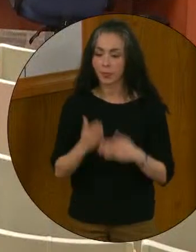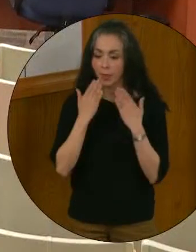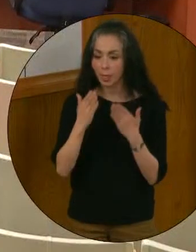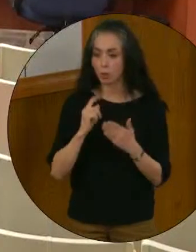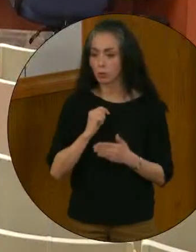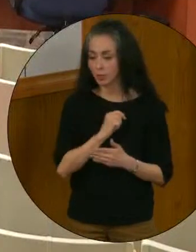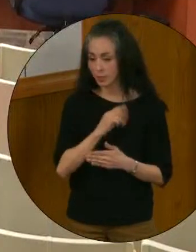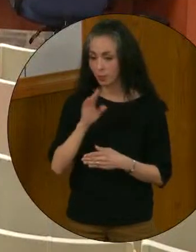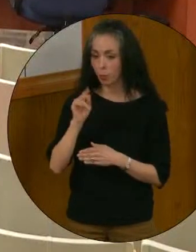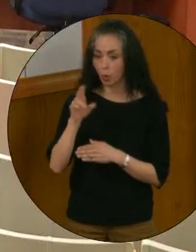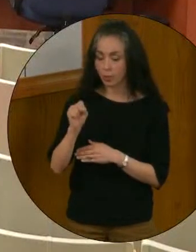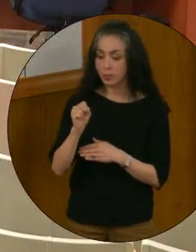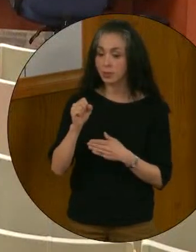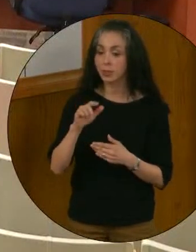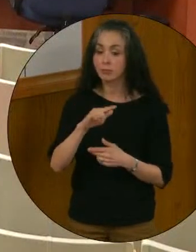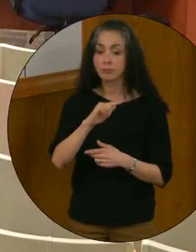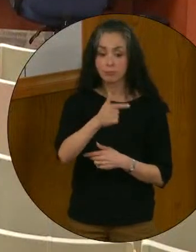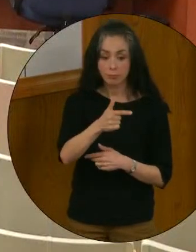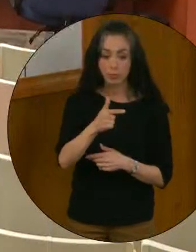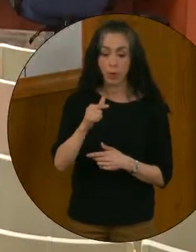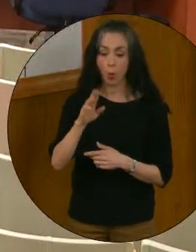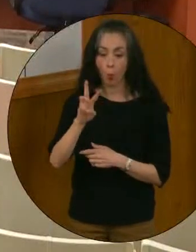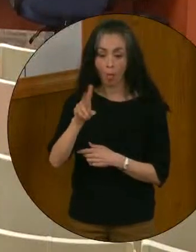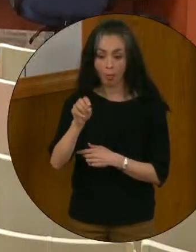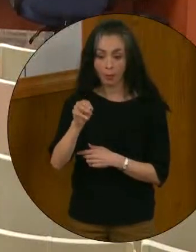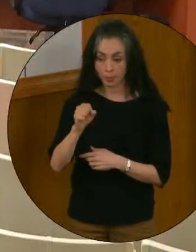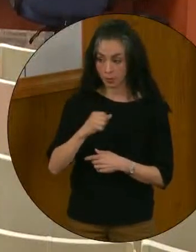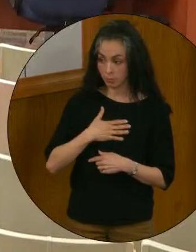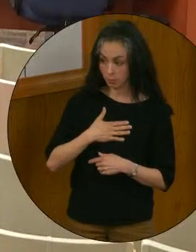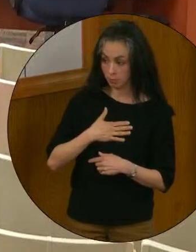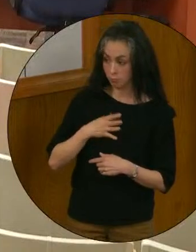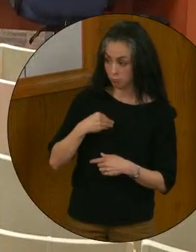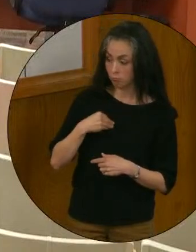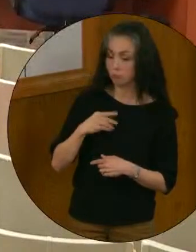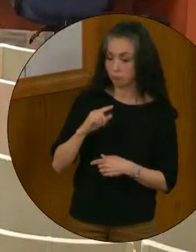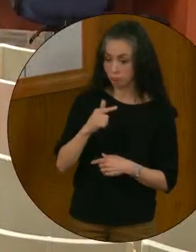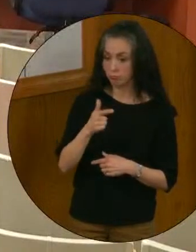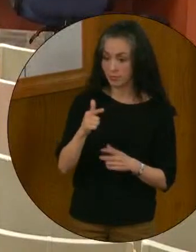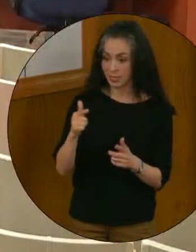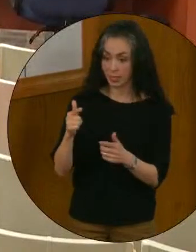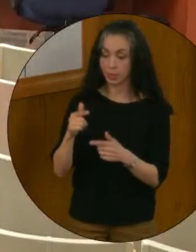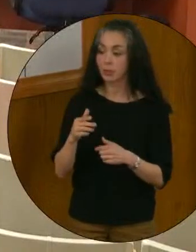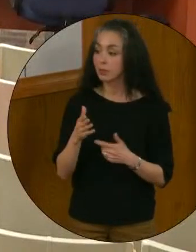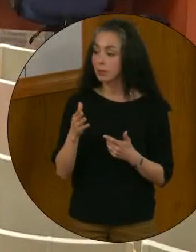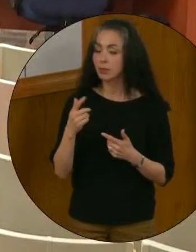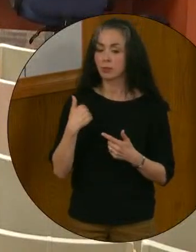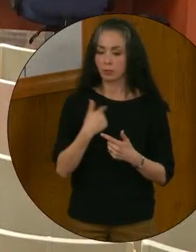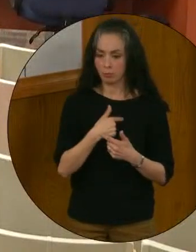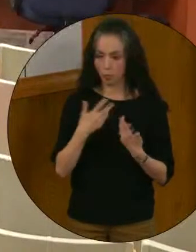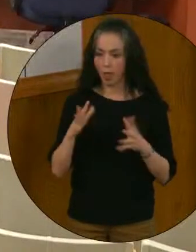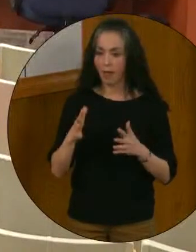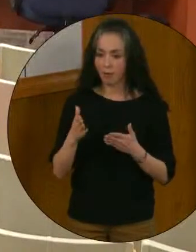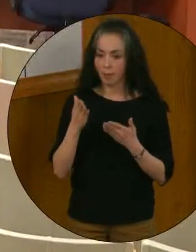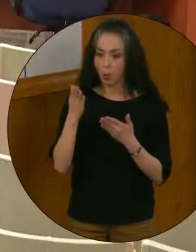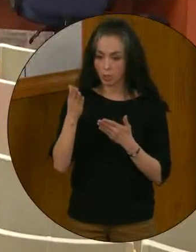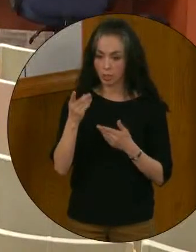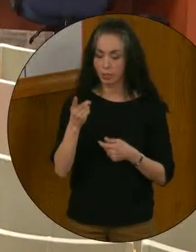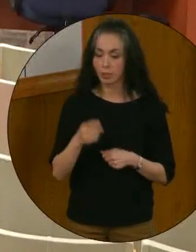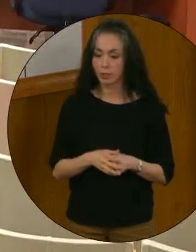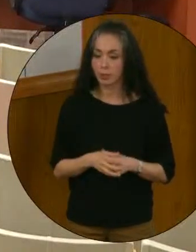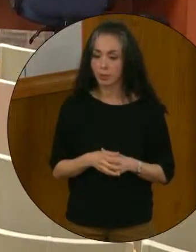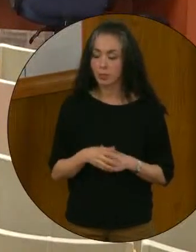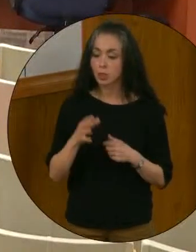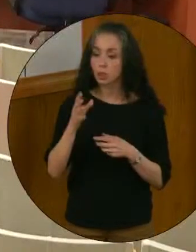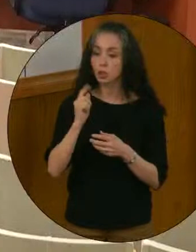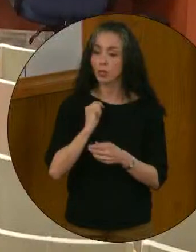Brooks. Trustee Williams? I second. Thank you, Trustee Williams. Colleagues, we have a motion by